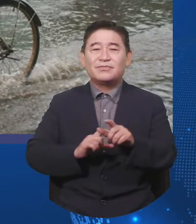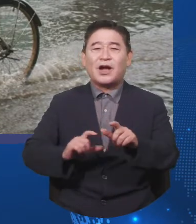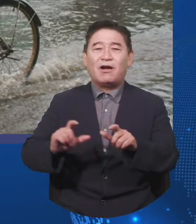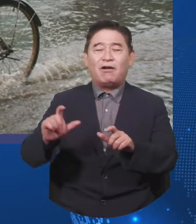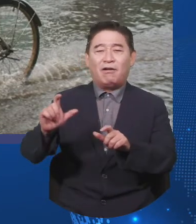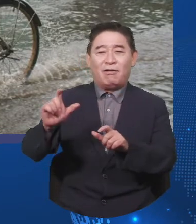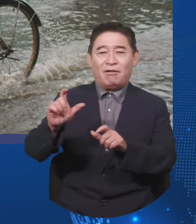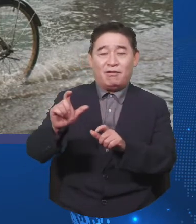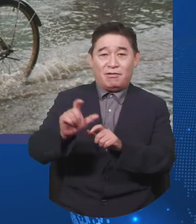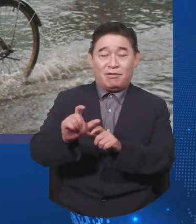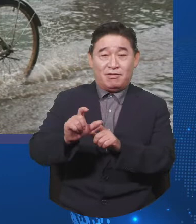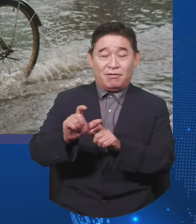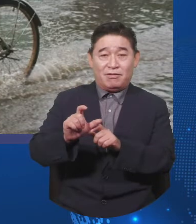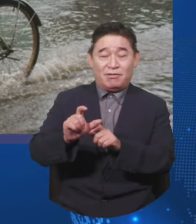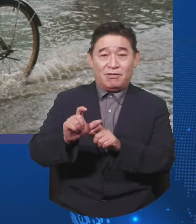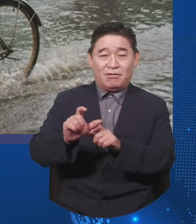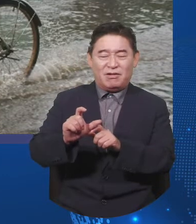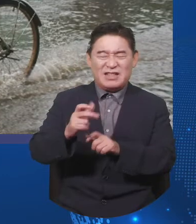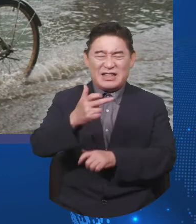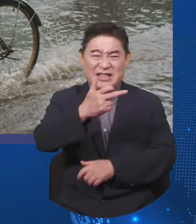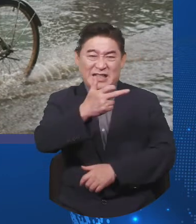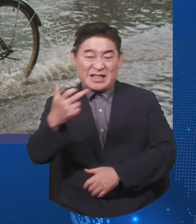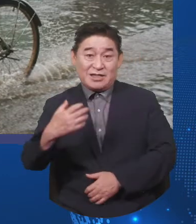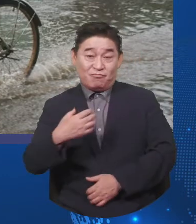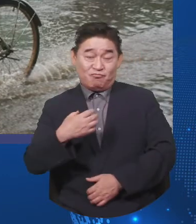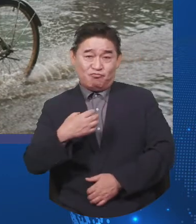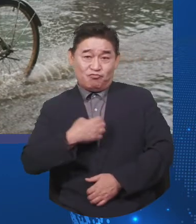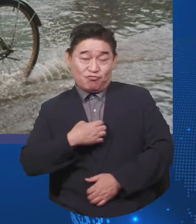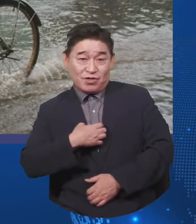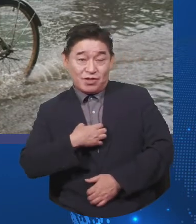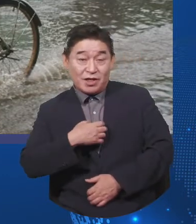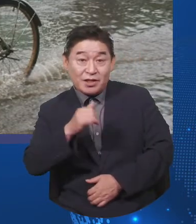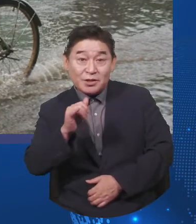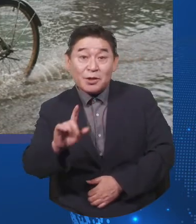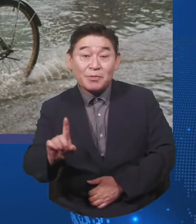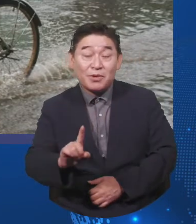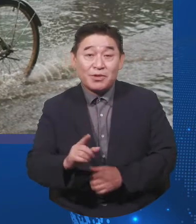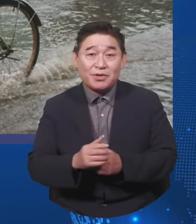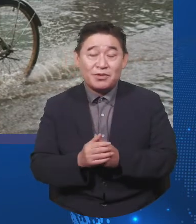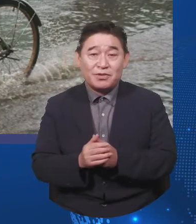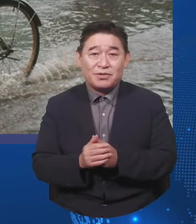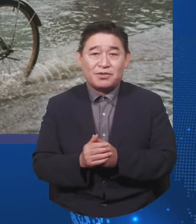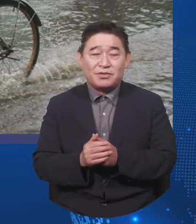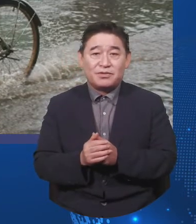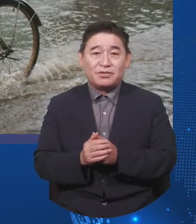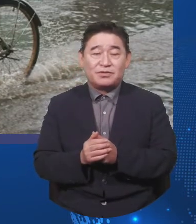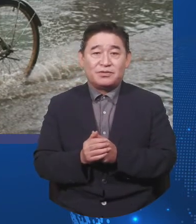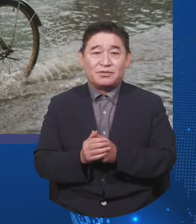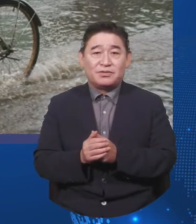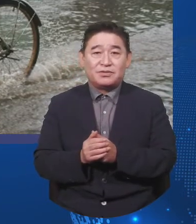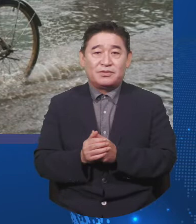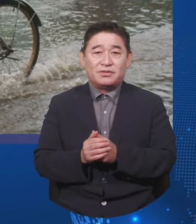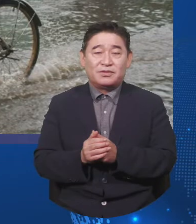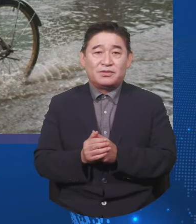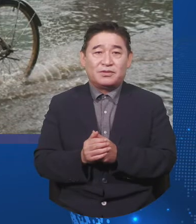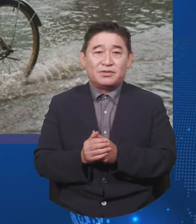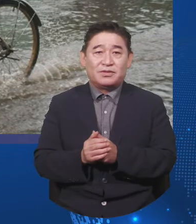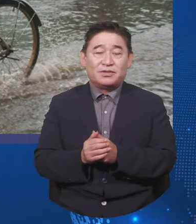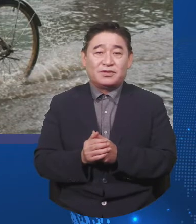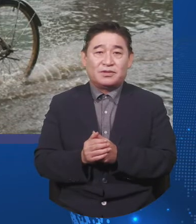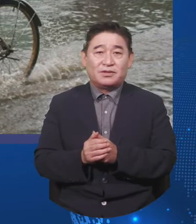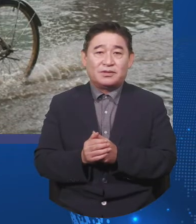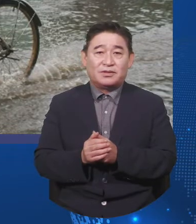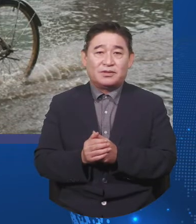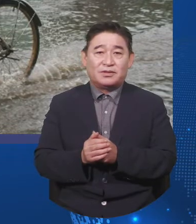magnitude at the time of when the Development Center was founded 60 years ago. We're celebrating our